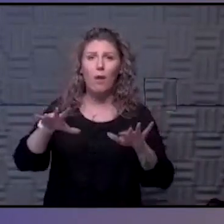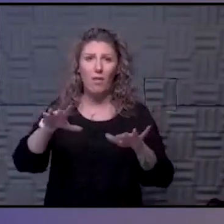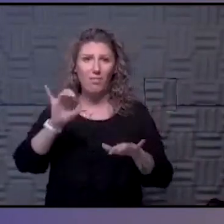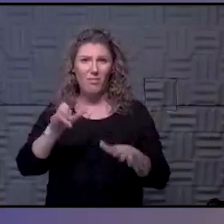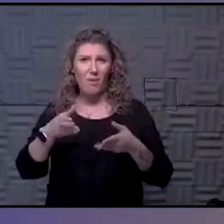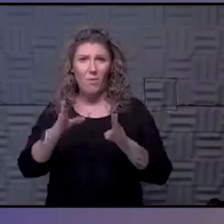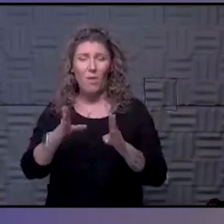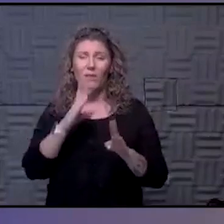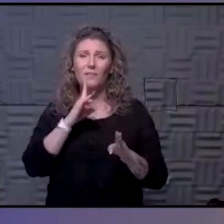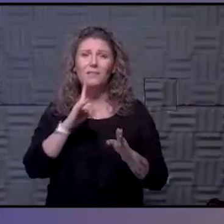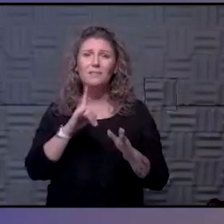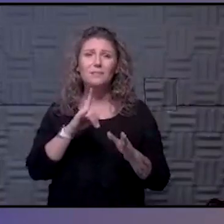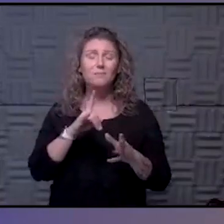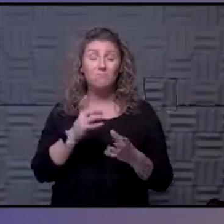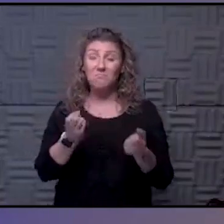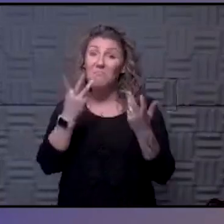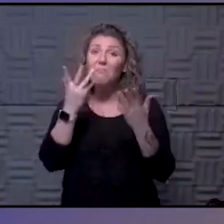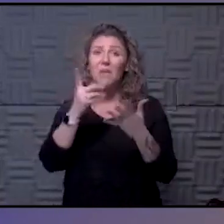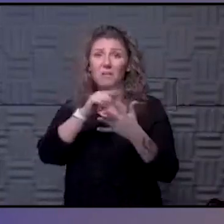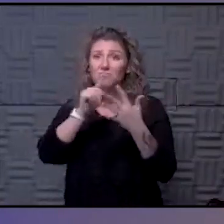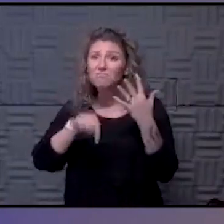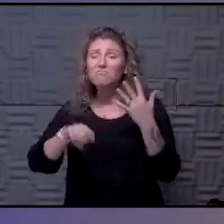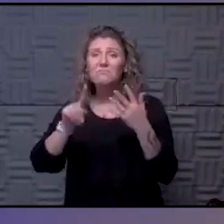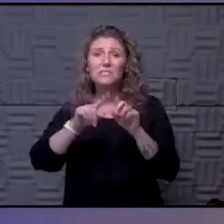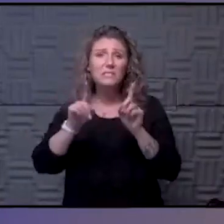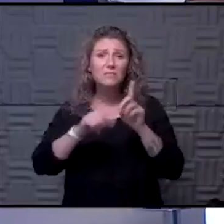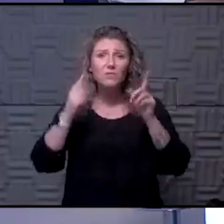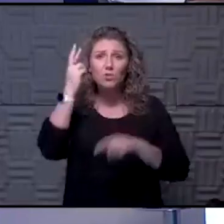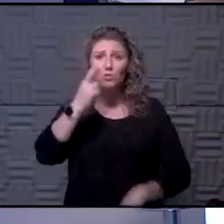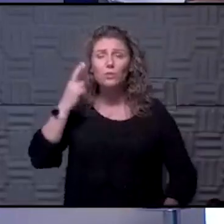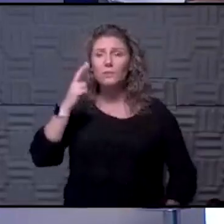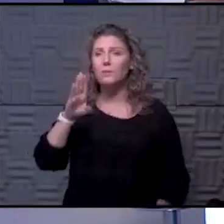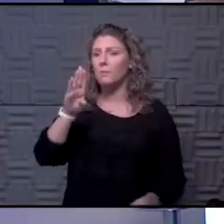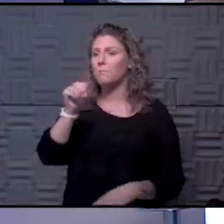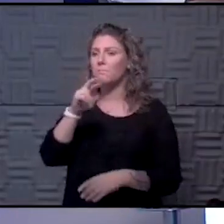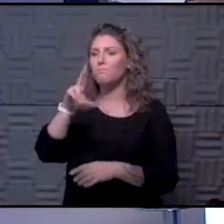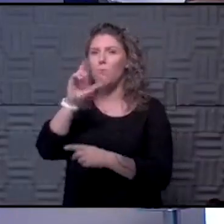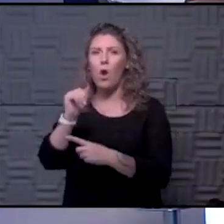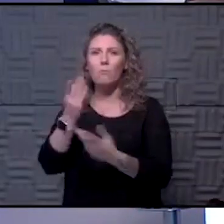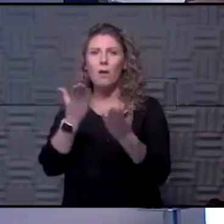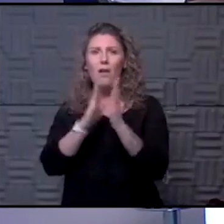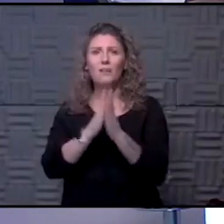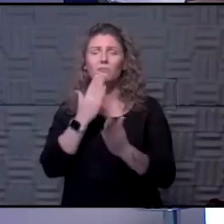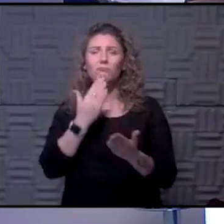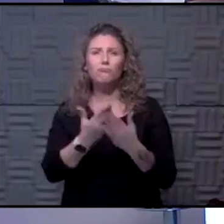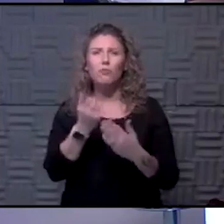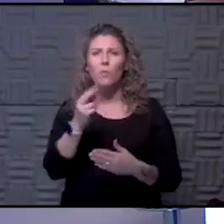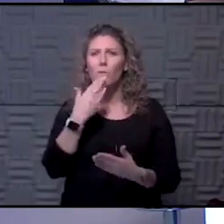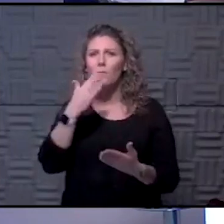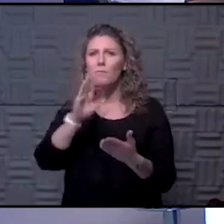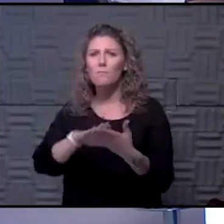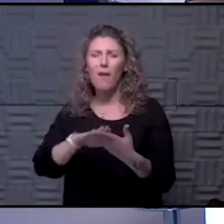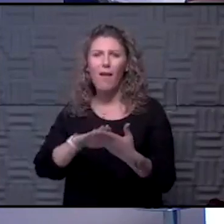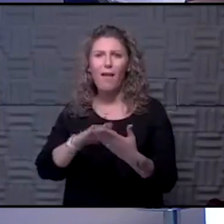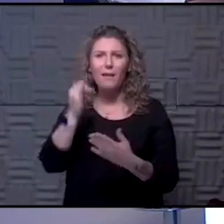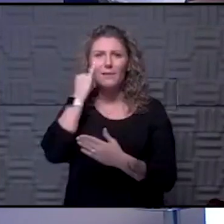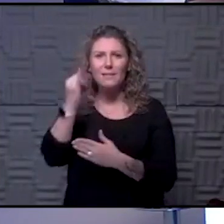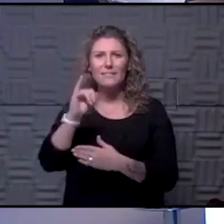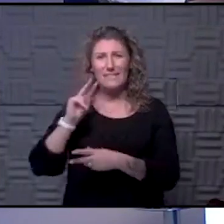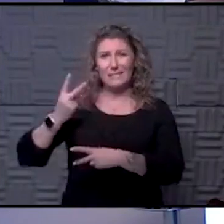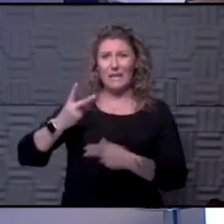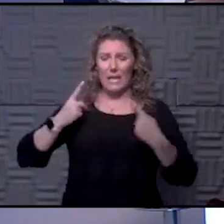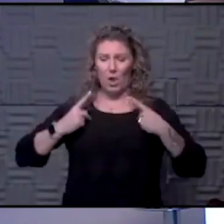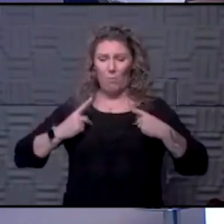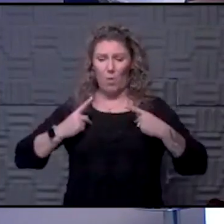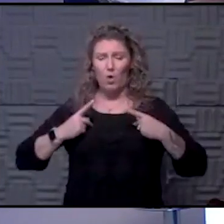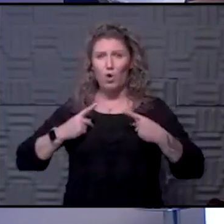a combination of different factors, but that is certainly one of the factors. Barbara asks, good idea or bad idea to get my second pneumonia vaccine